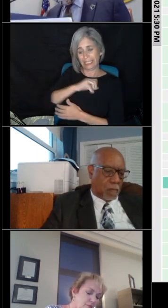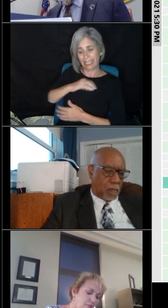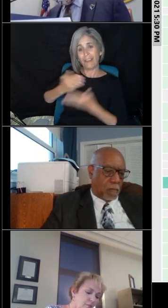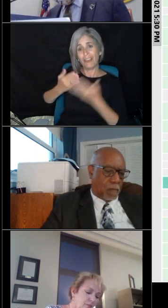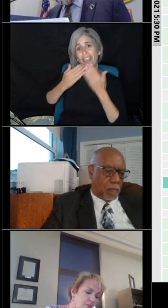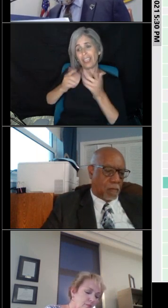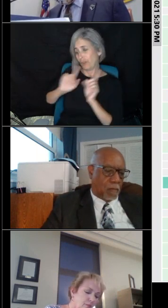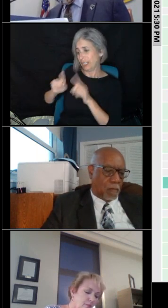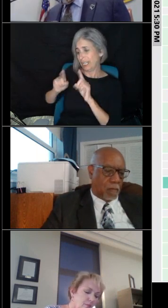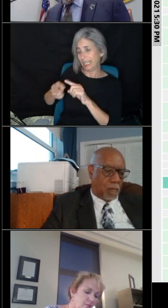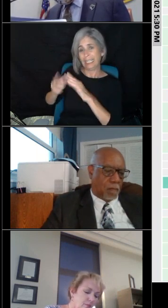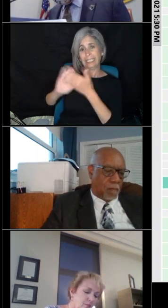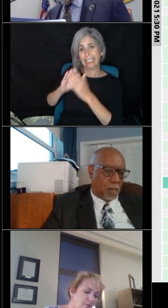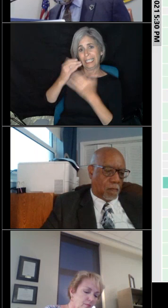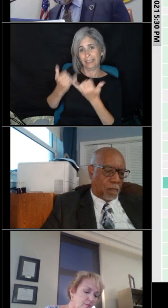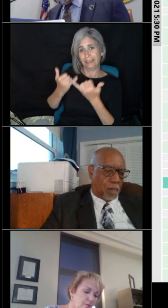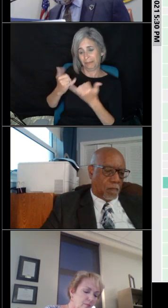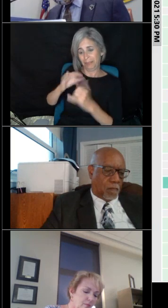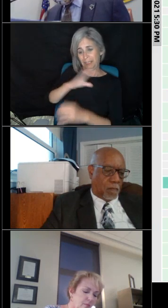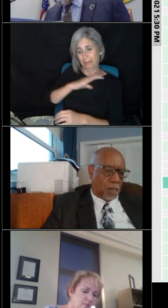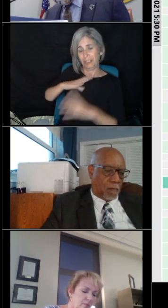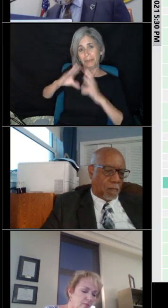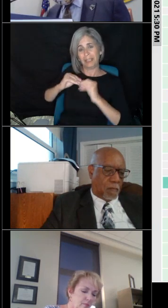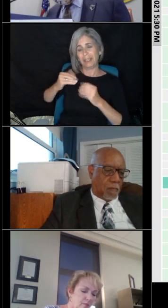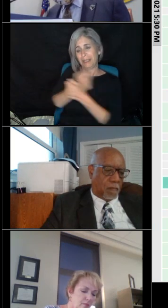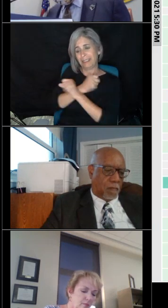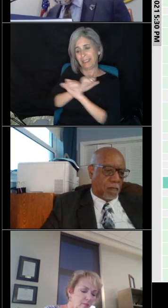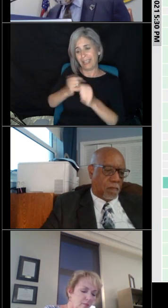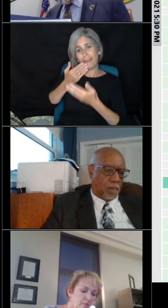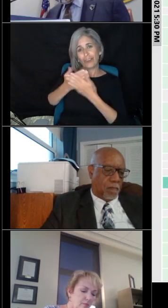today's City of Boynton Beach Commission meeting. Be safe and have a great night.